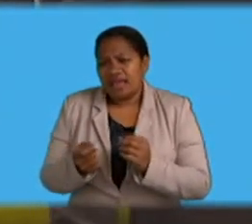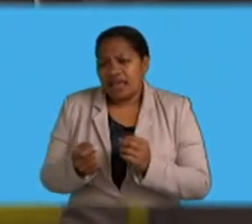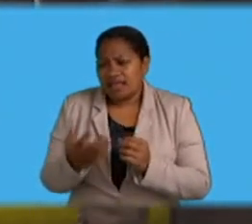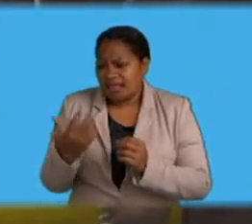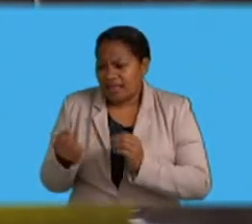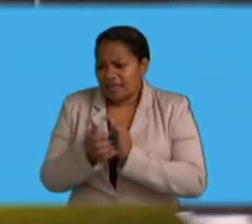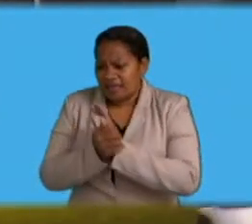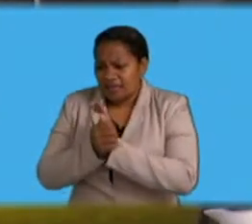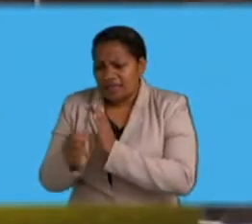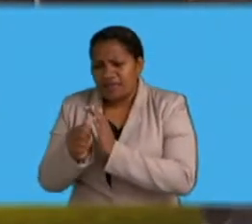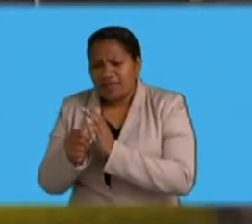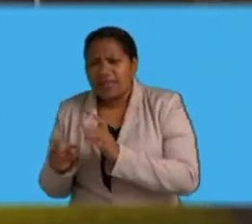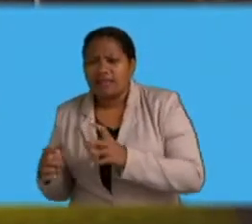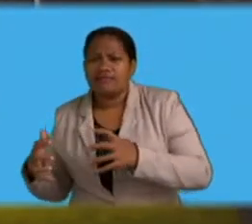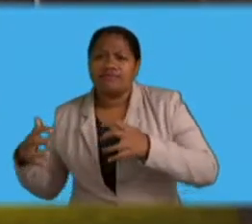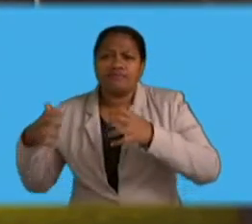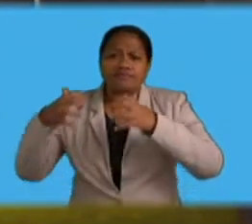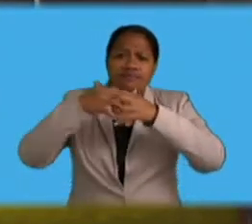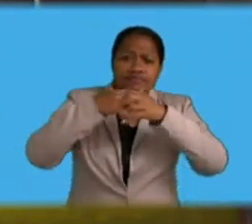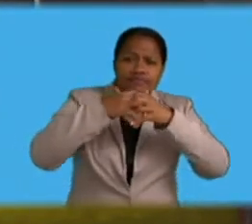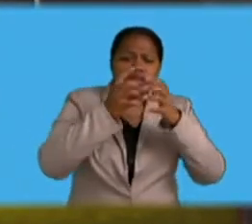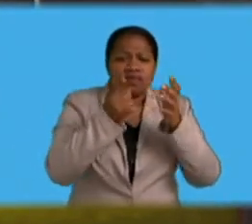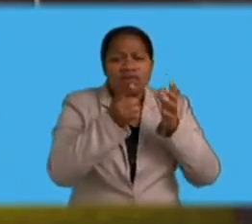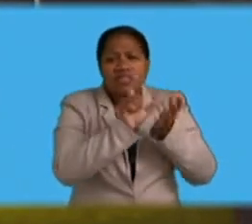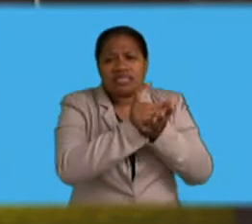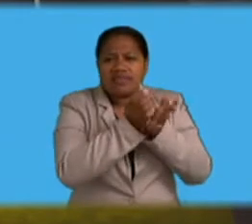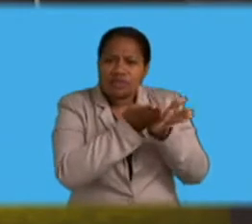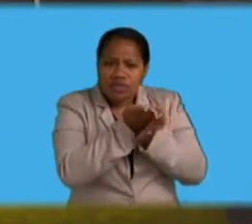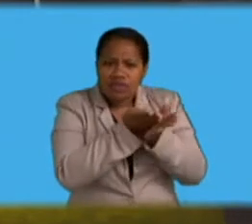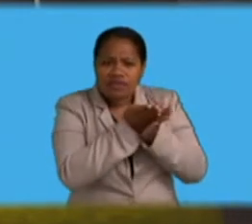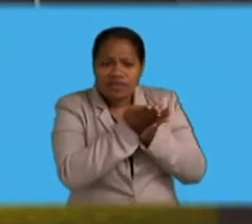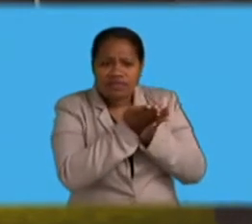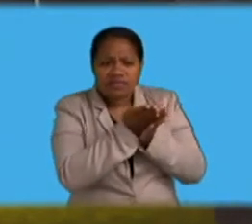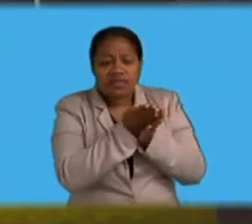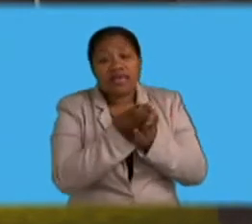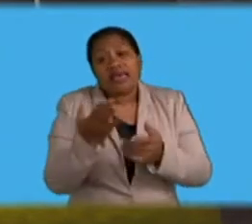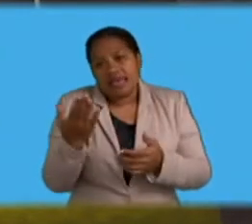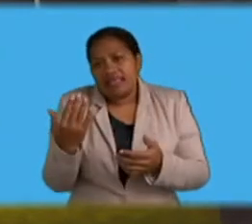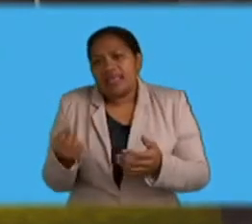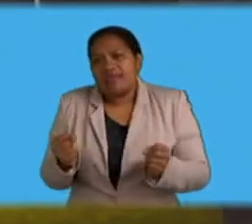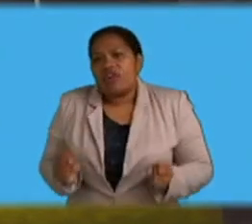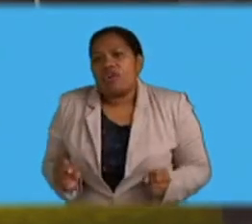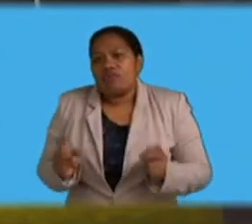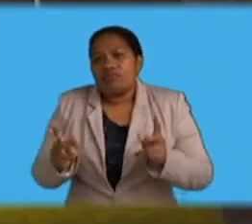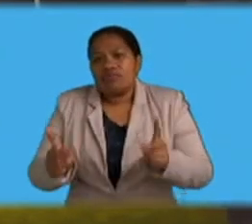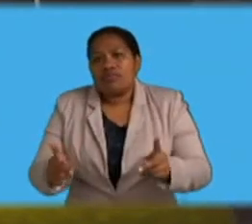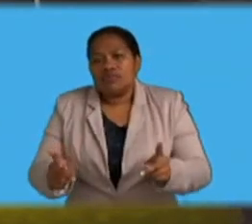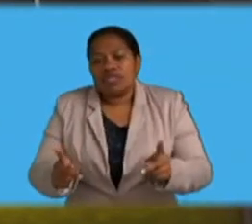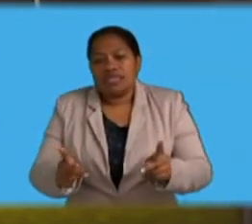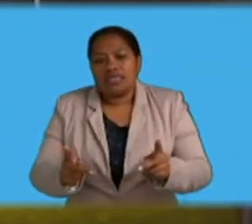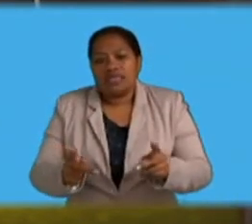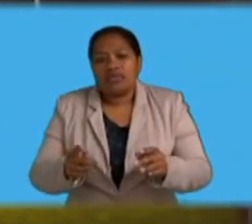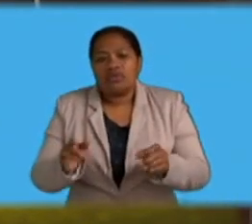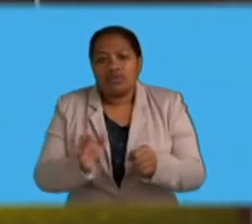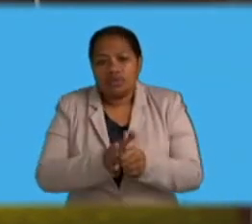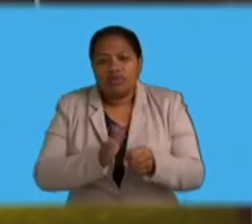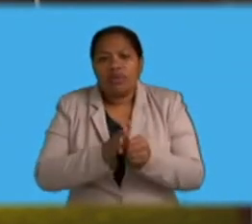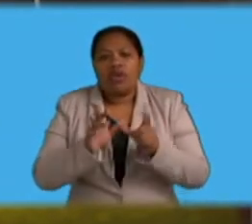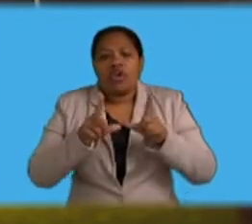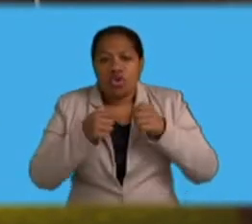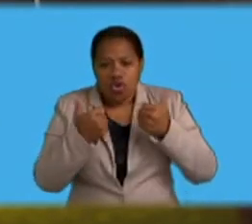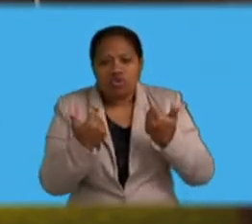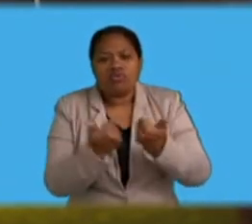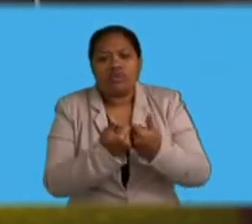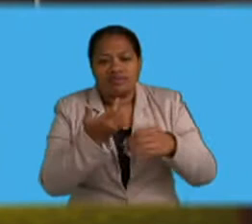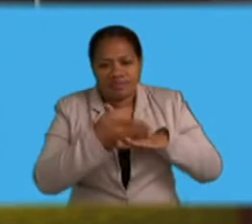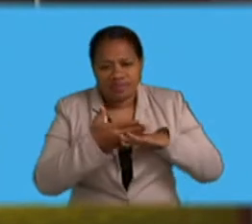overall civil service, relevant to the particular ministry, they have the opportunity to have their contracts renewed on a yearly basis. Because the